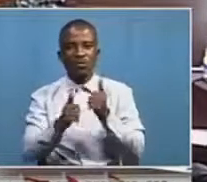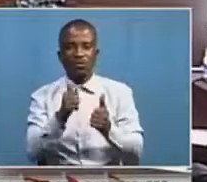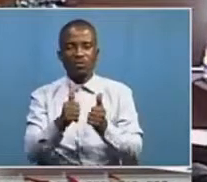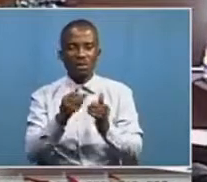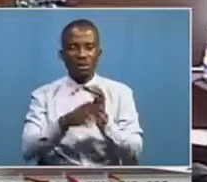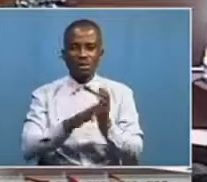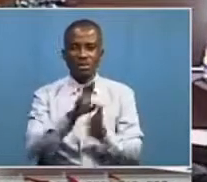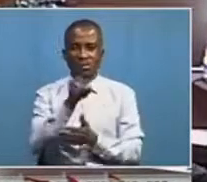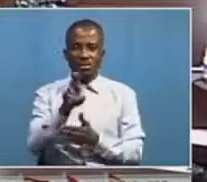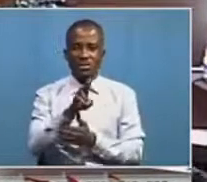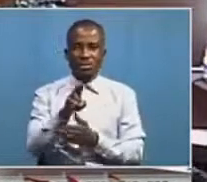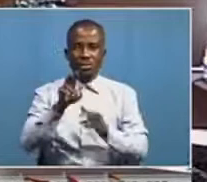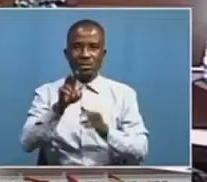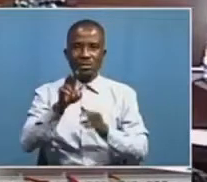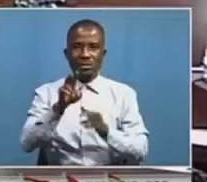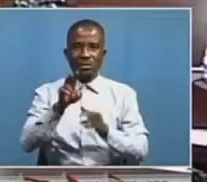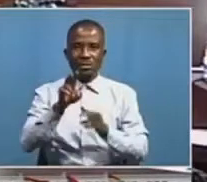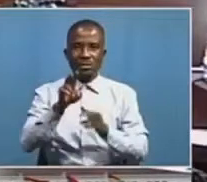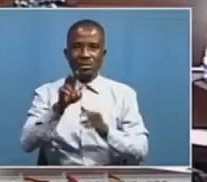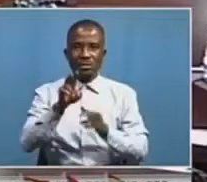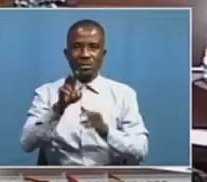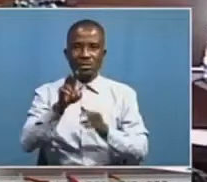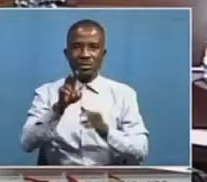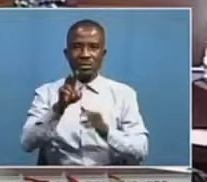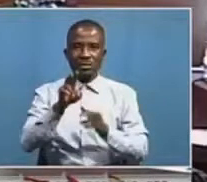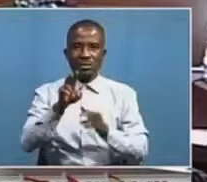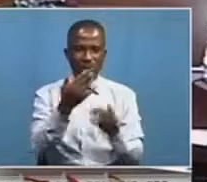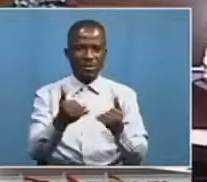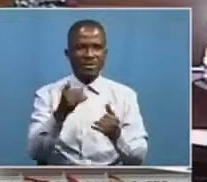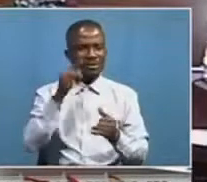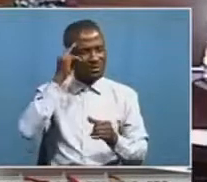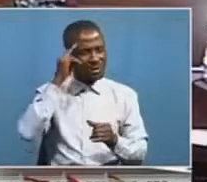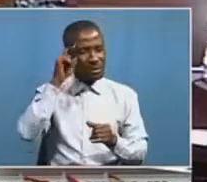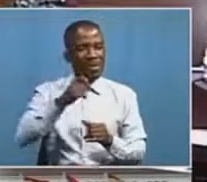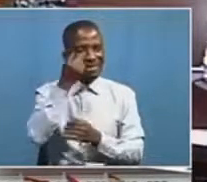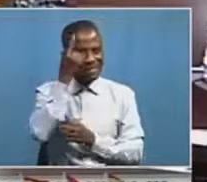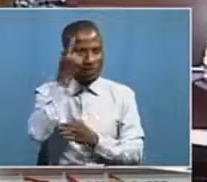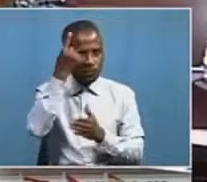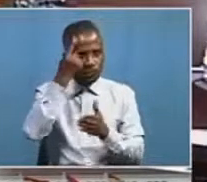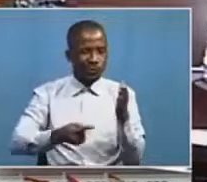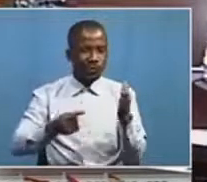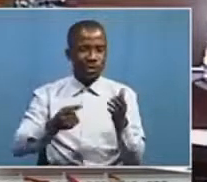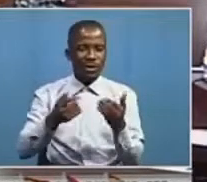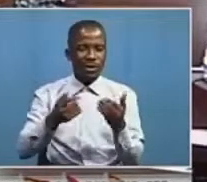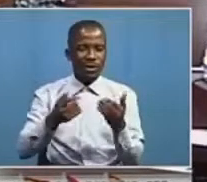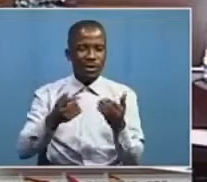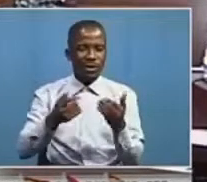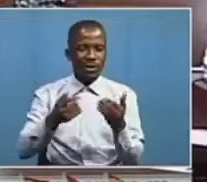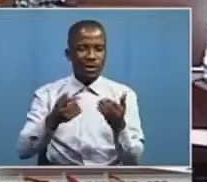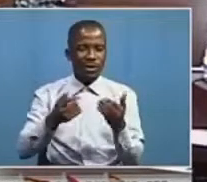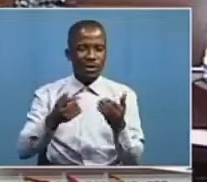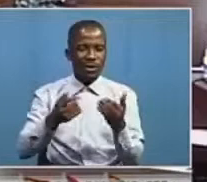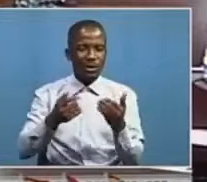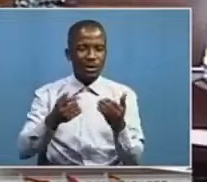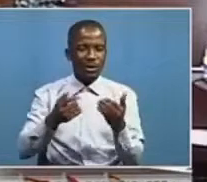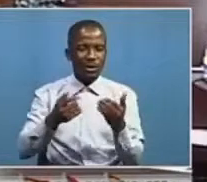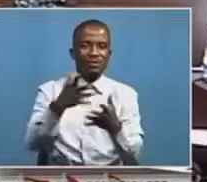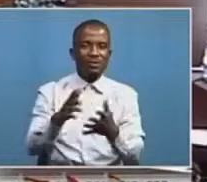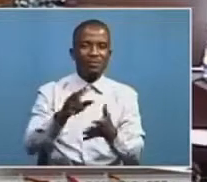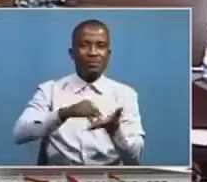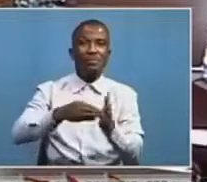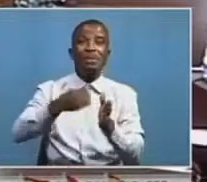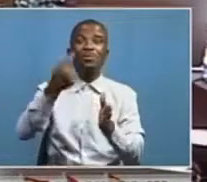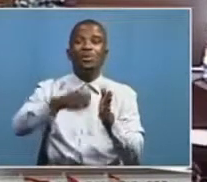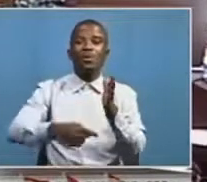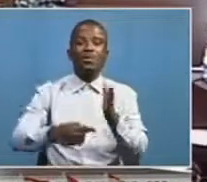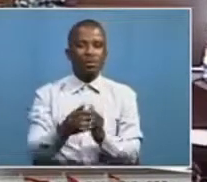the result is the agents in law were all presumed to understand what they appended their signatures thereto. They could